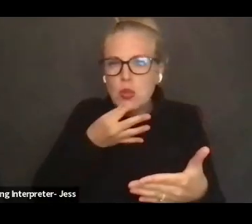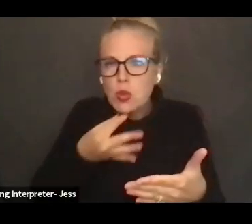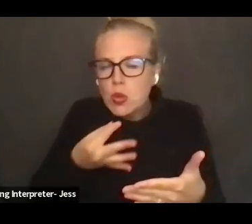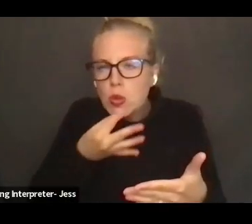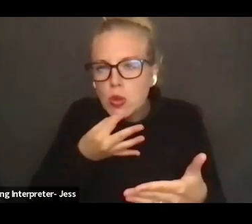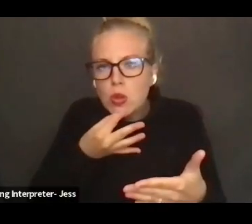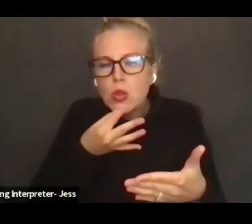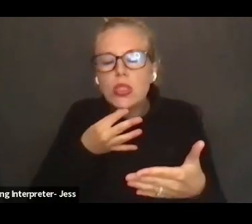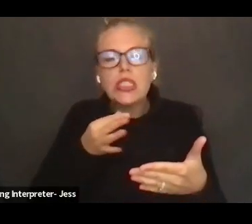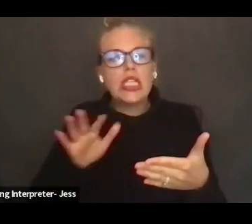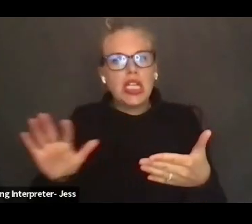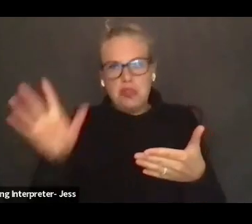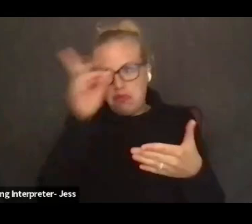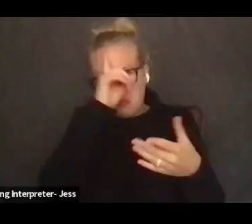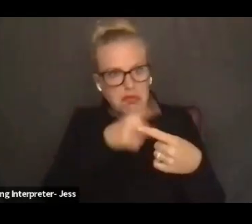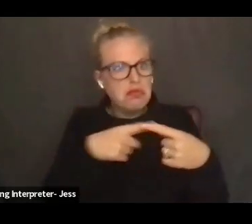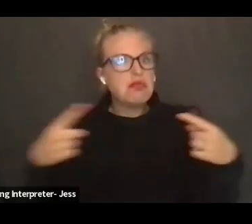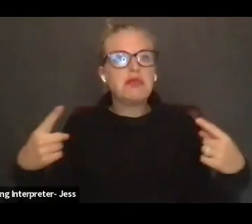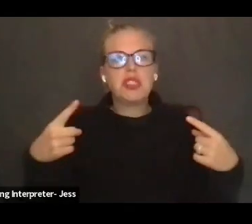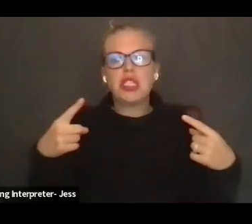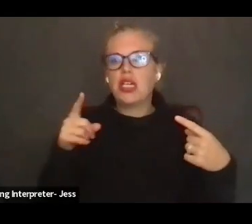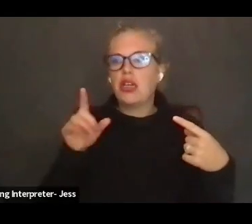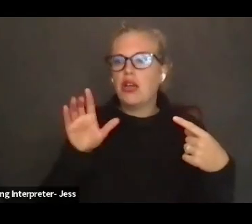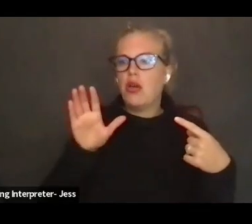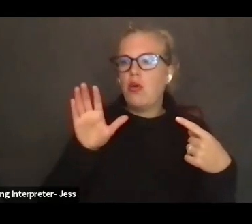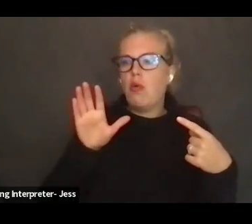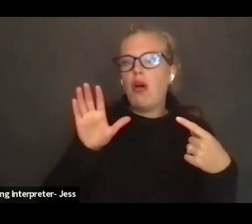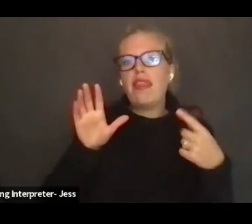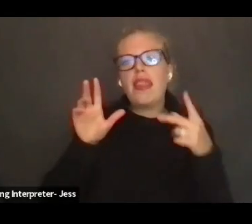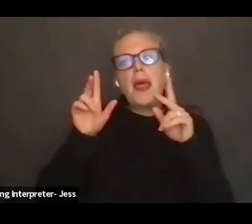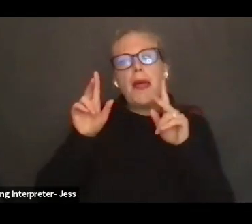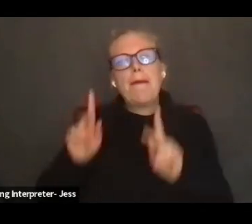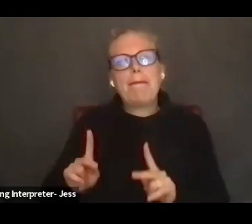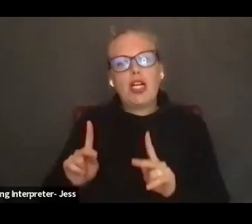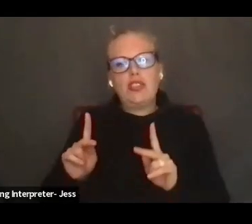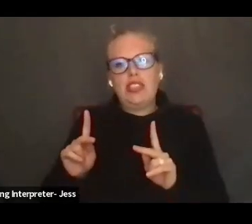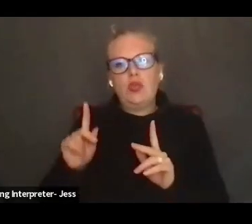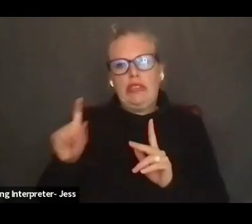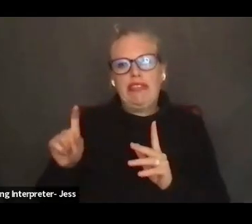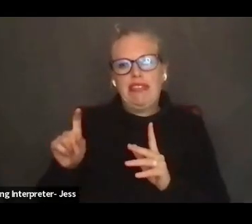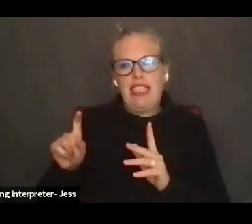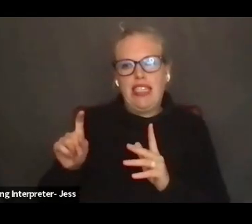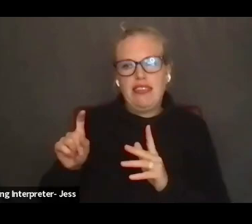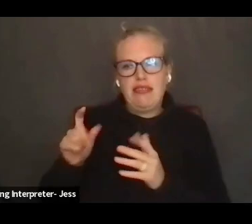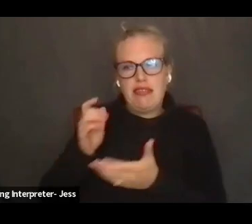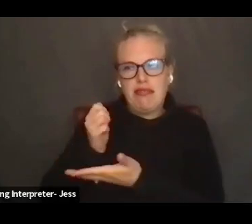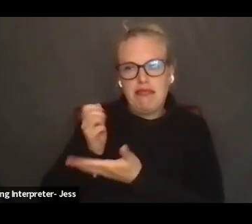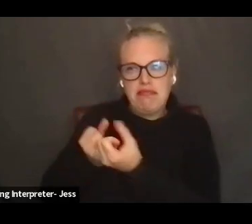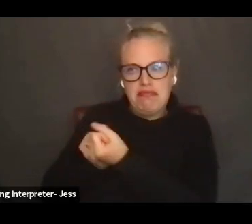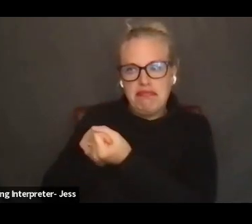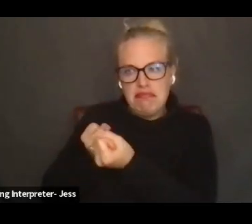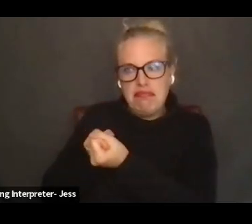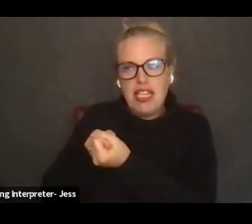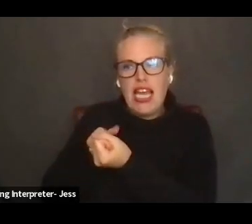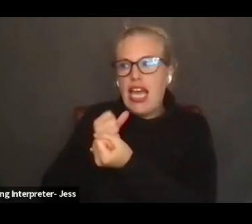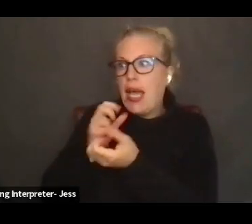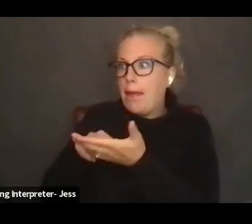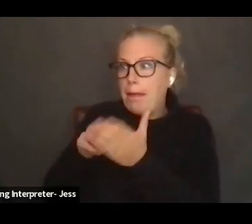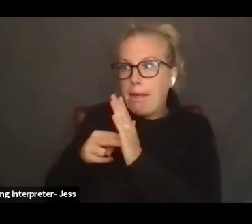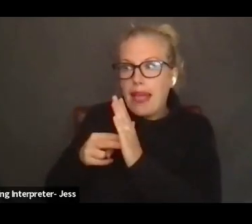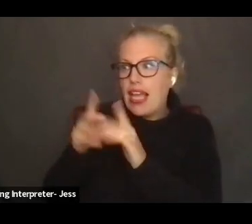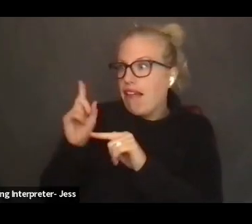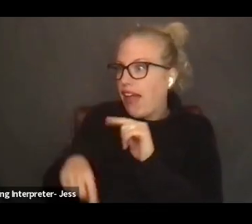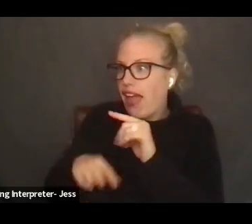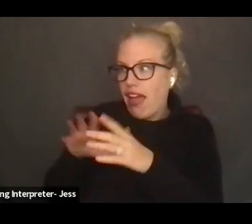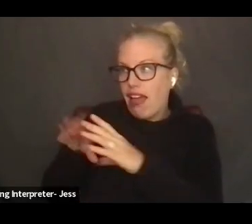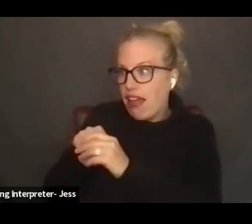Just because you might disagree with what your principal wants you to do as an agent doesn't mean you can't be that agent.